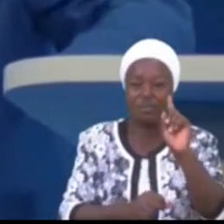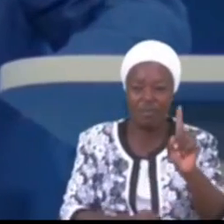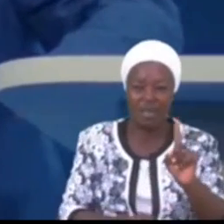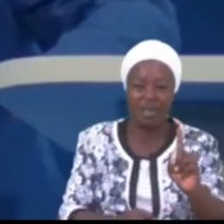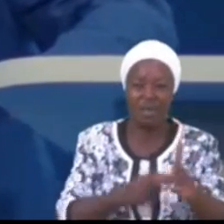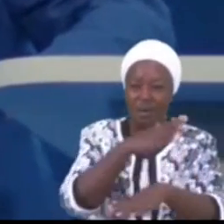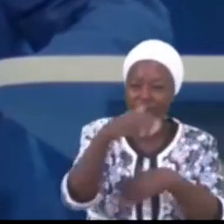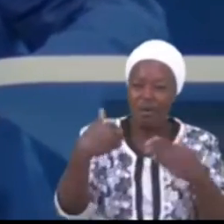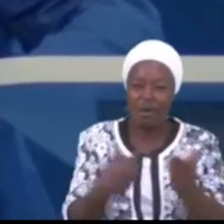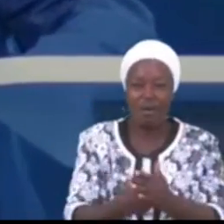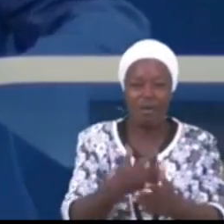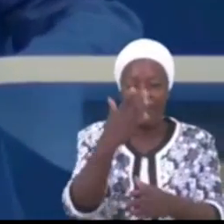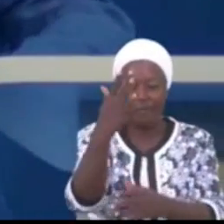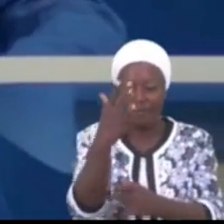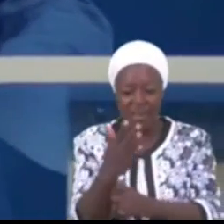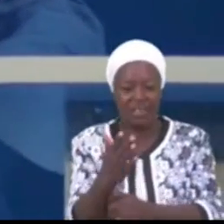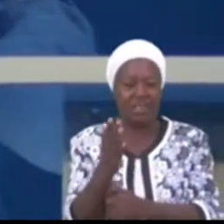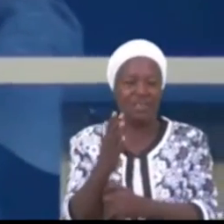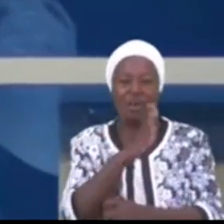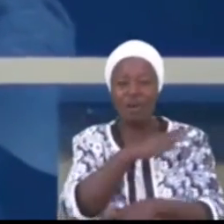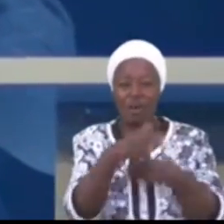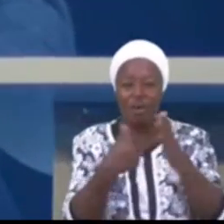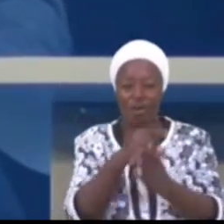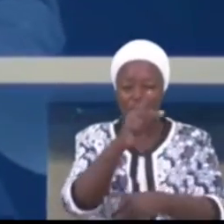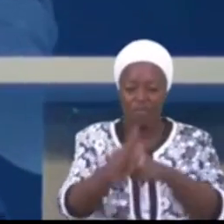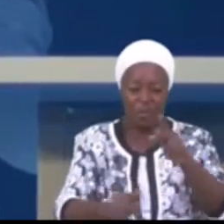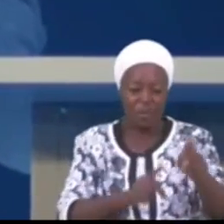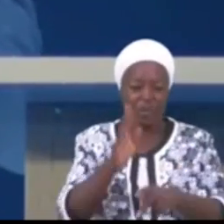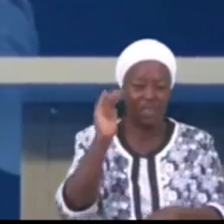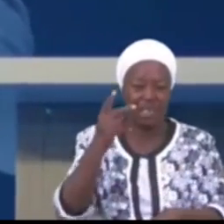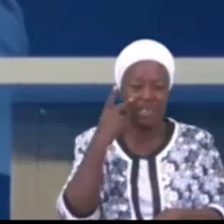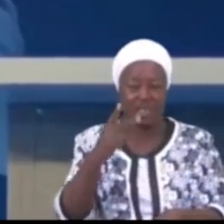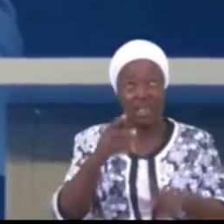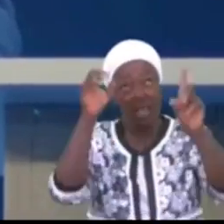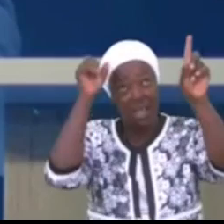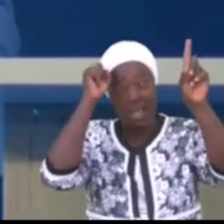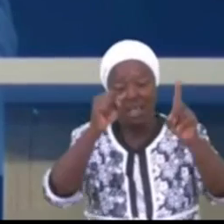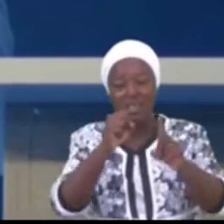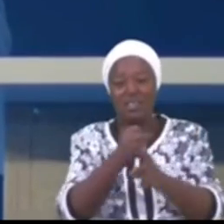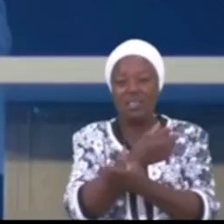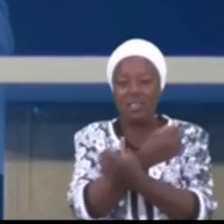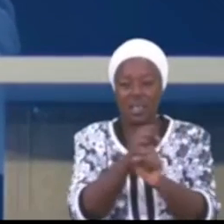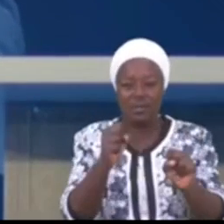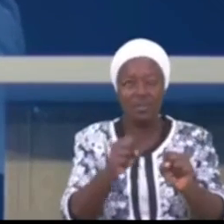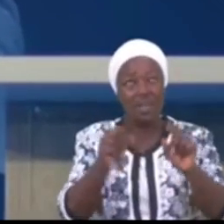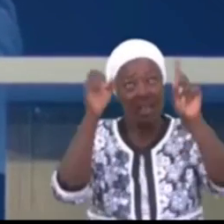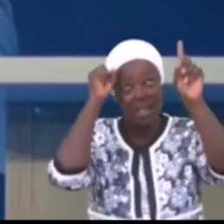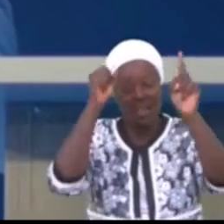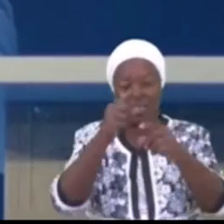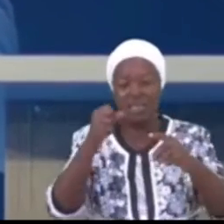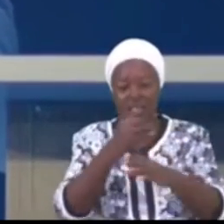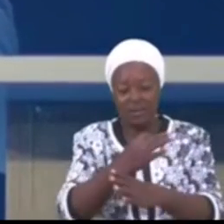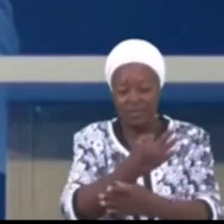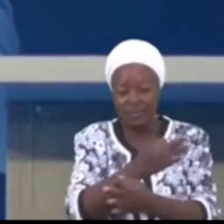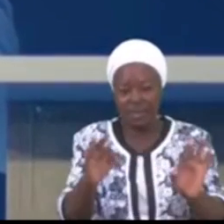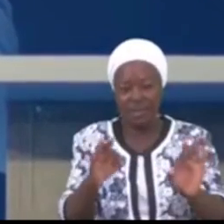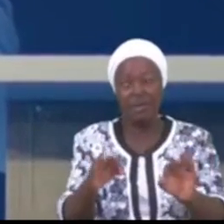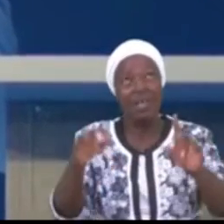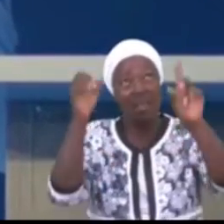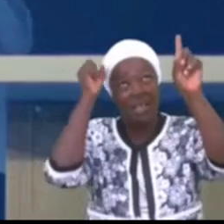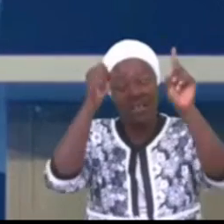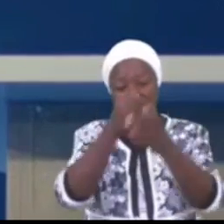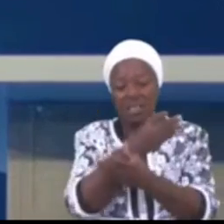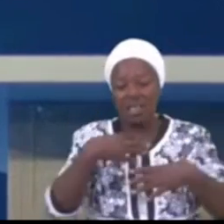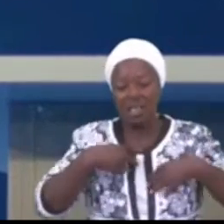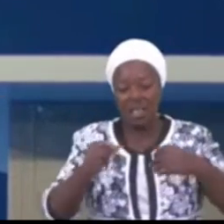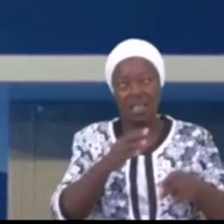flesh shall see his salvation, his emancipation, his healing, his deliverance,